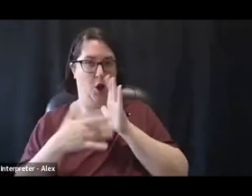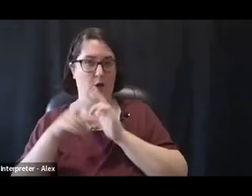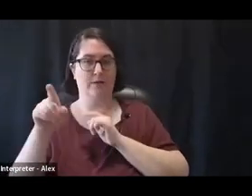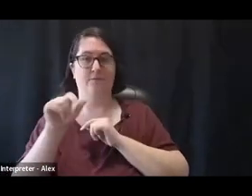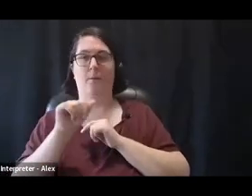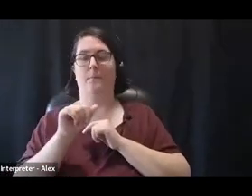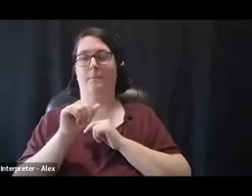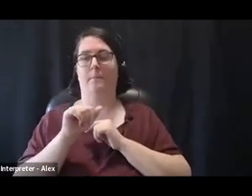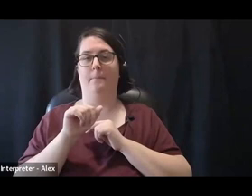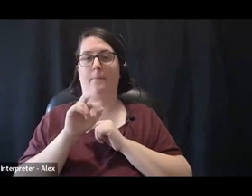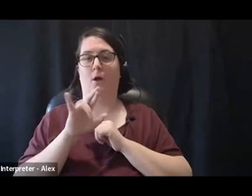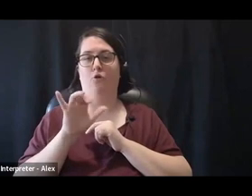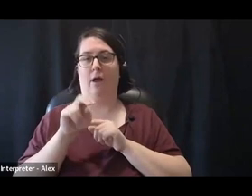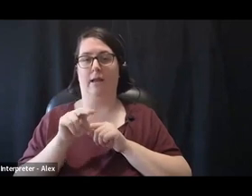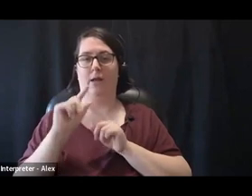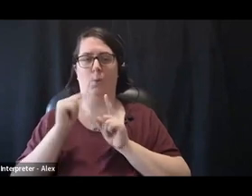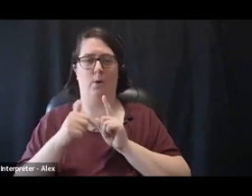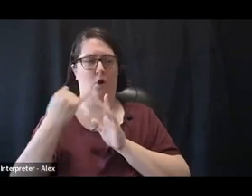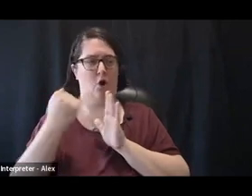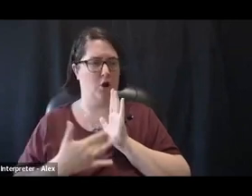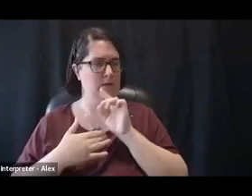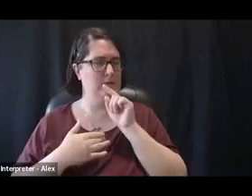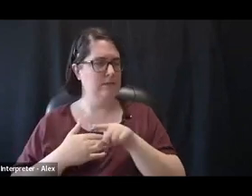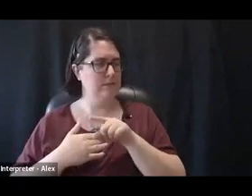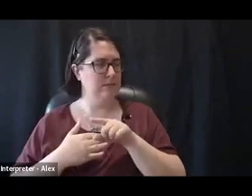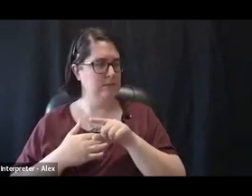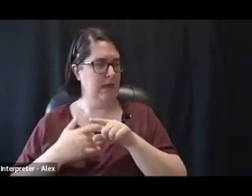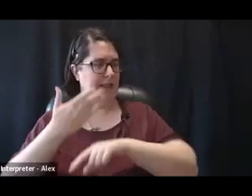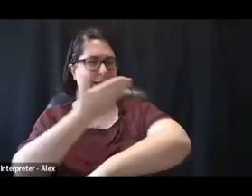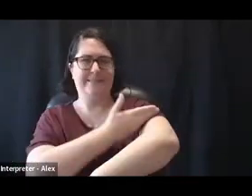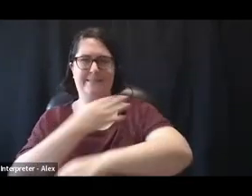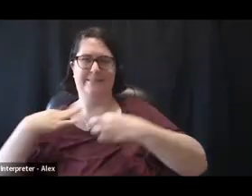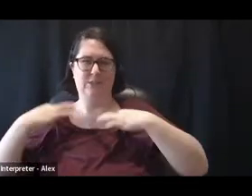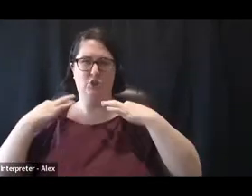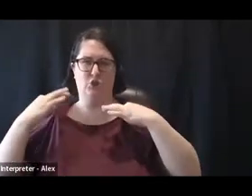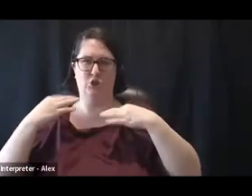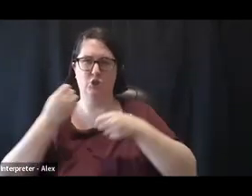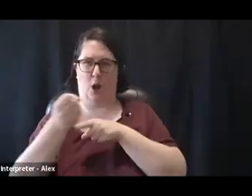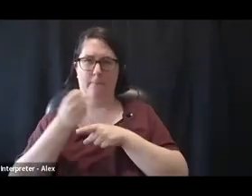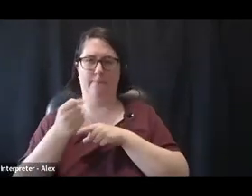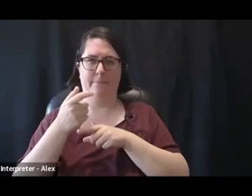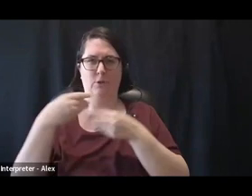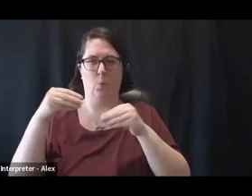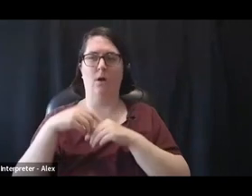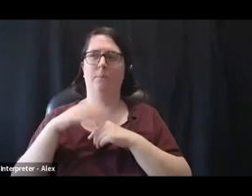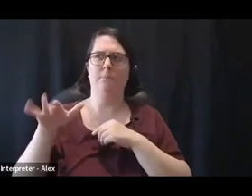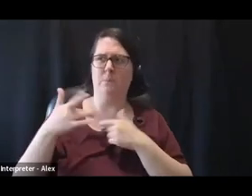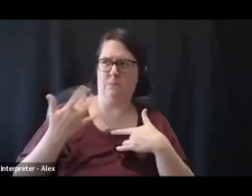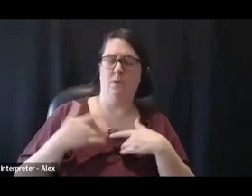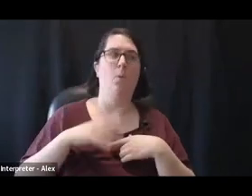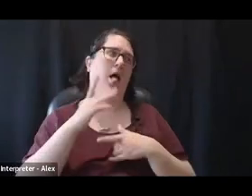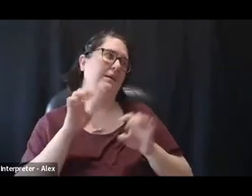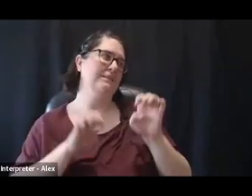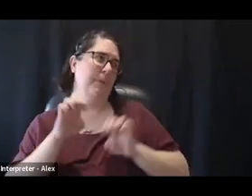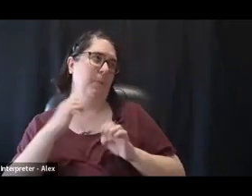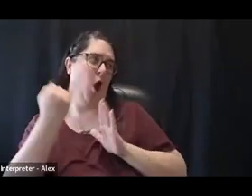Iranian queer artist who had like a t-shirt shop. And I was like, well, what's up with the t-shirt shop? He's like, it's an